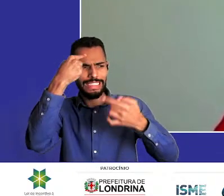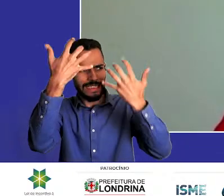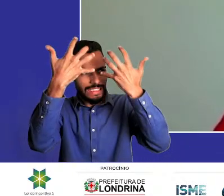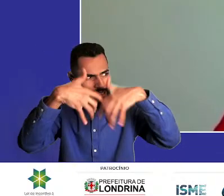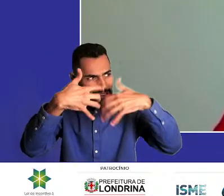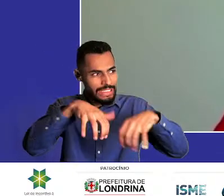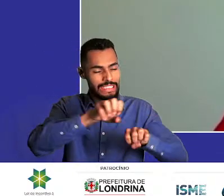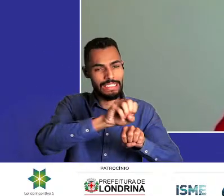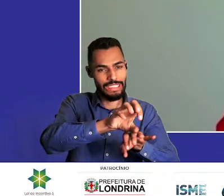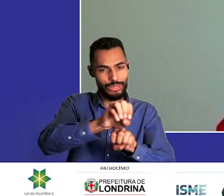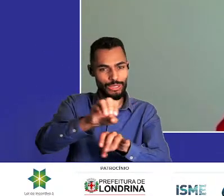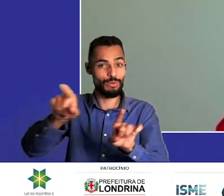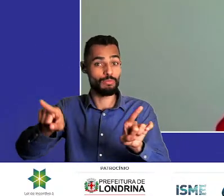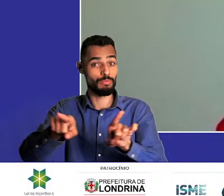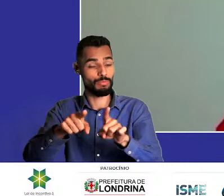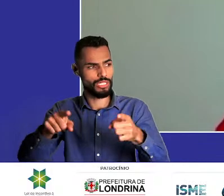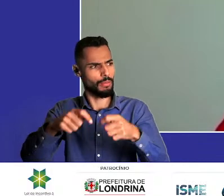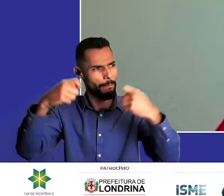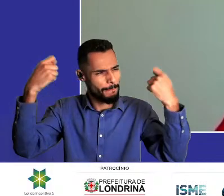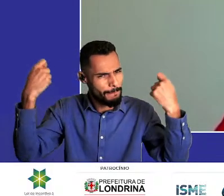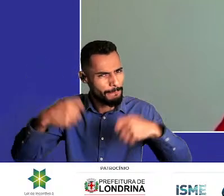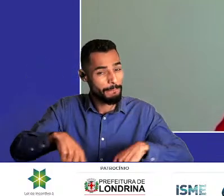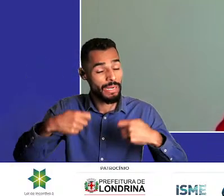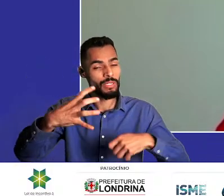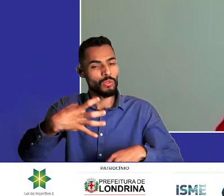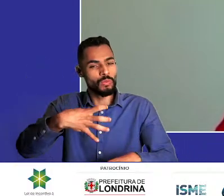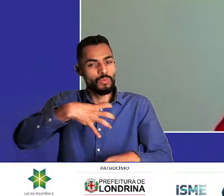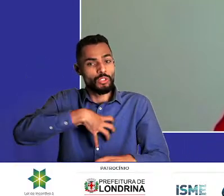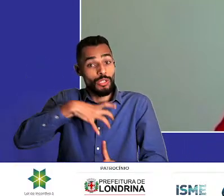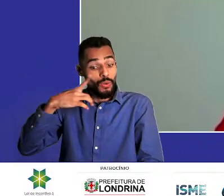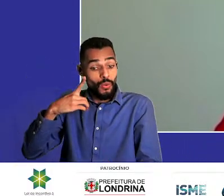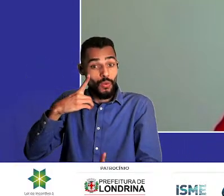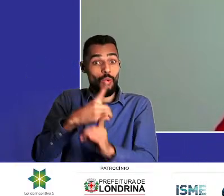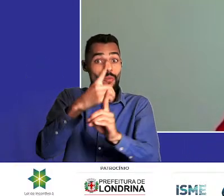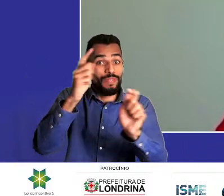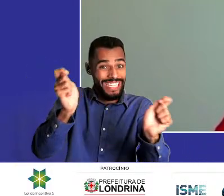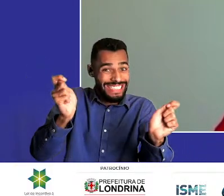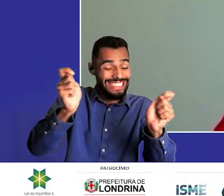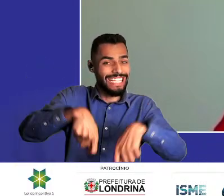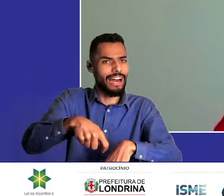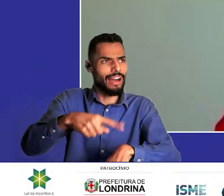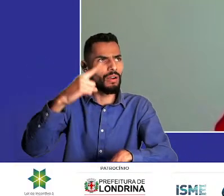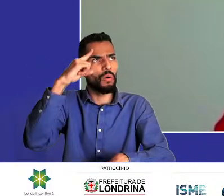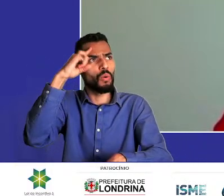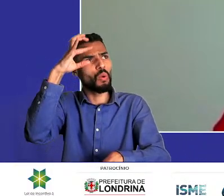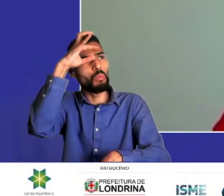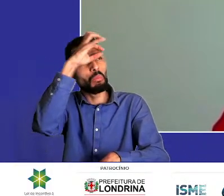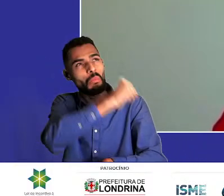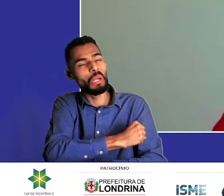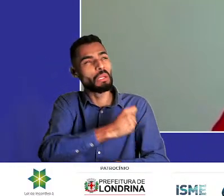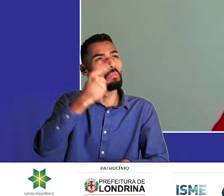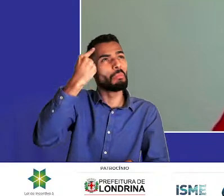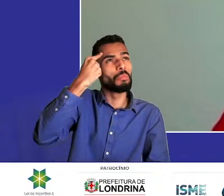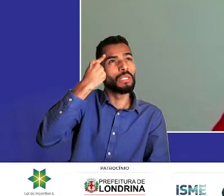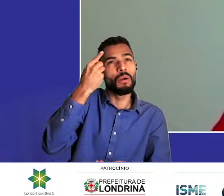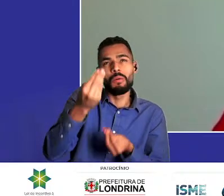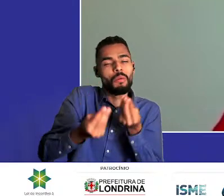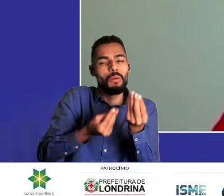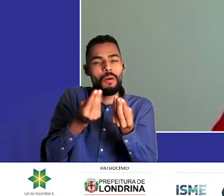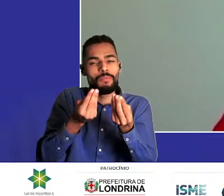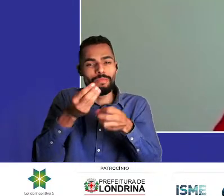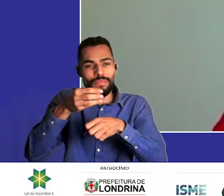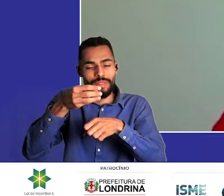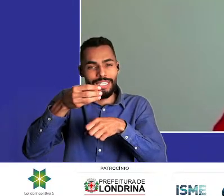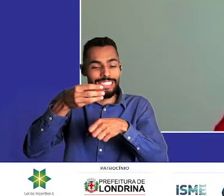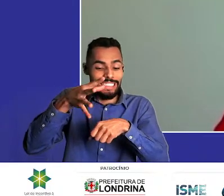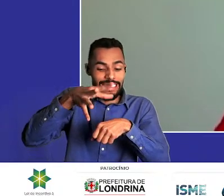how the knowledge is structured, take into consideration the multidimensional aspects